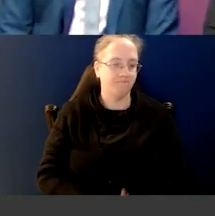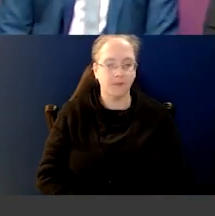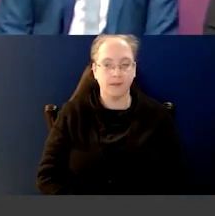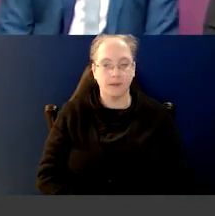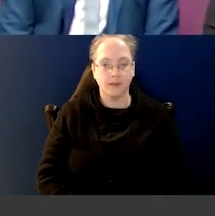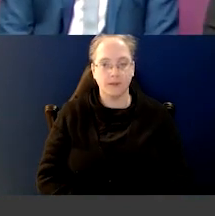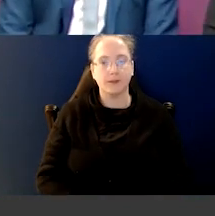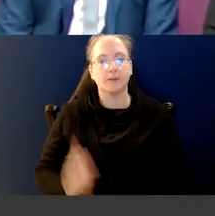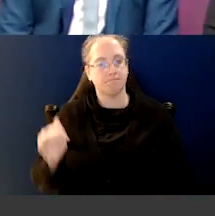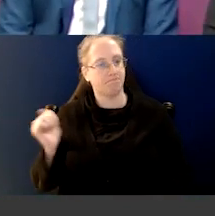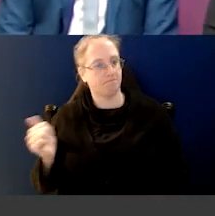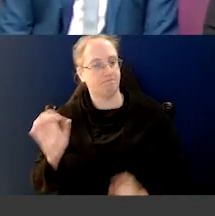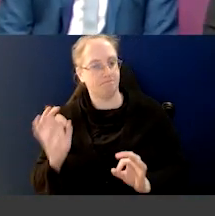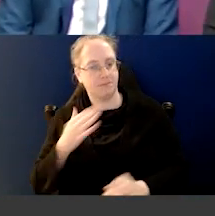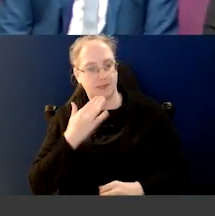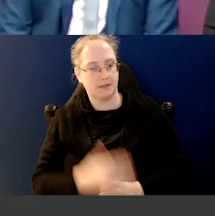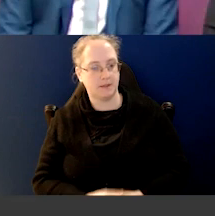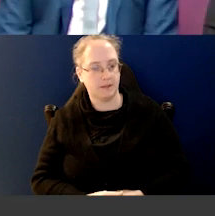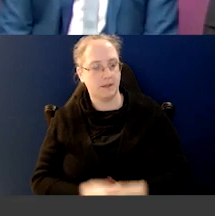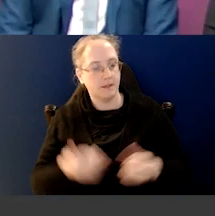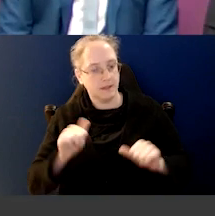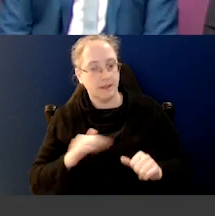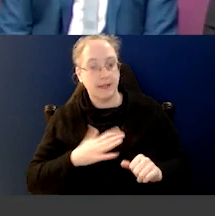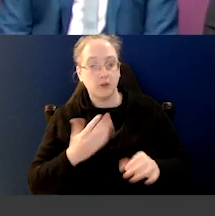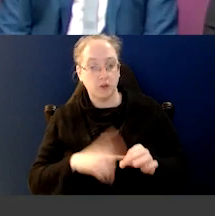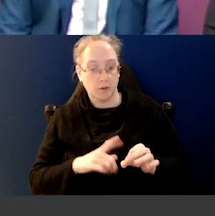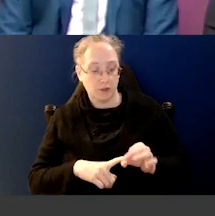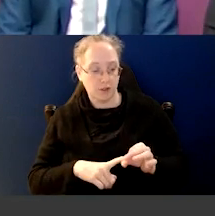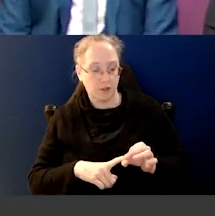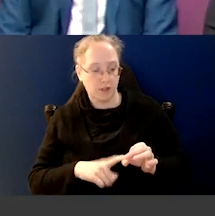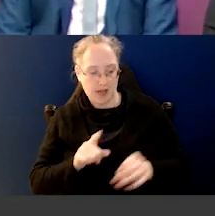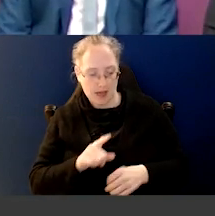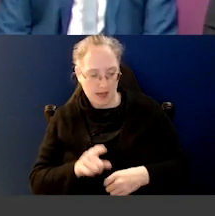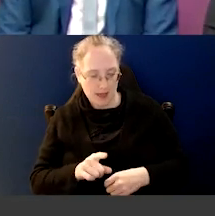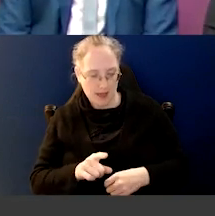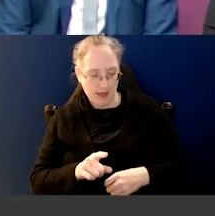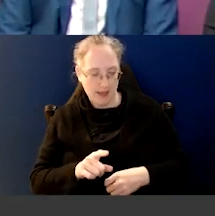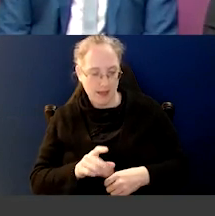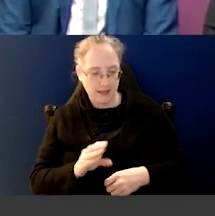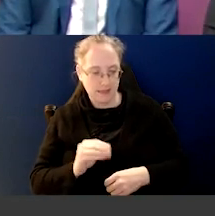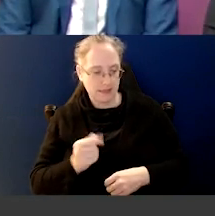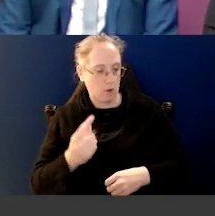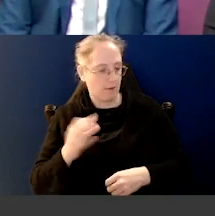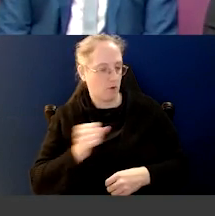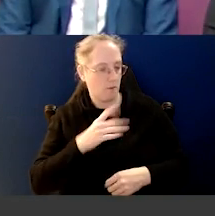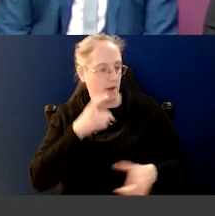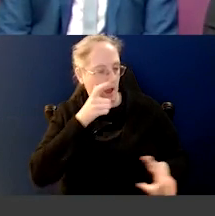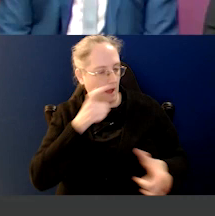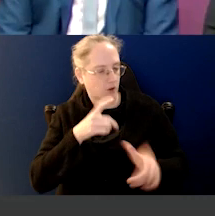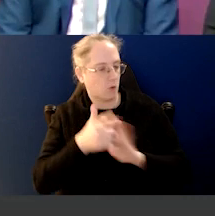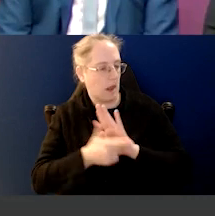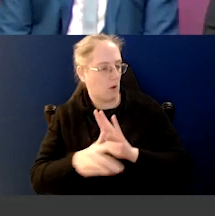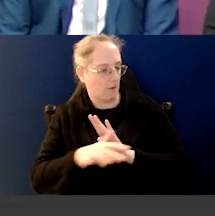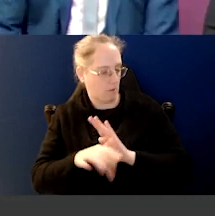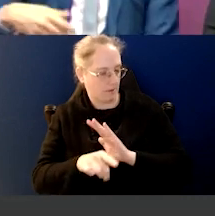Terrific, thank you. Interesting question here. Obviously someone, I would think from a governance or legal perspective